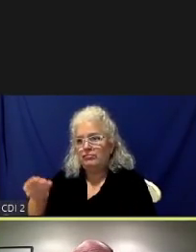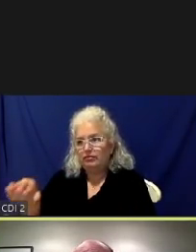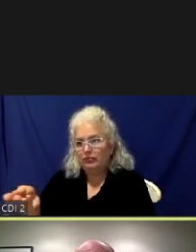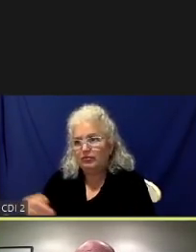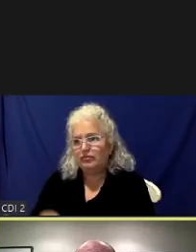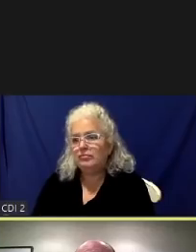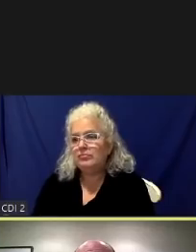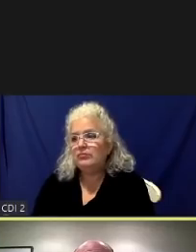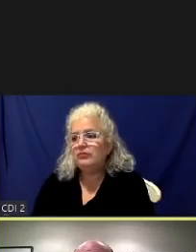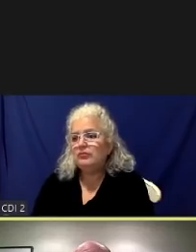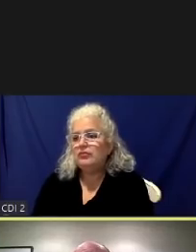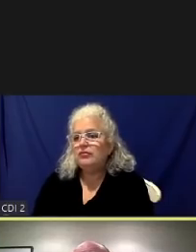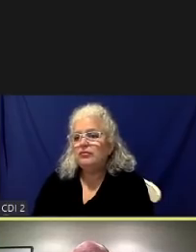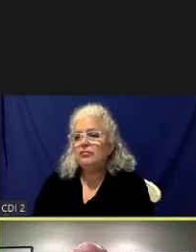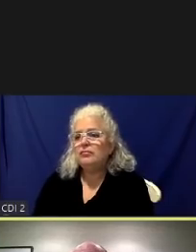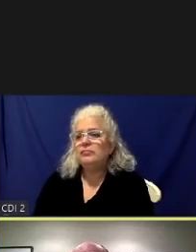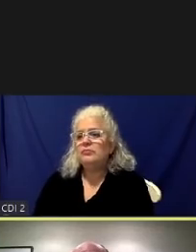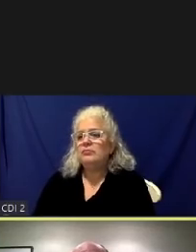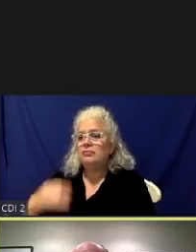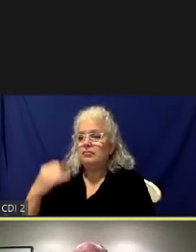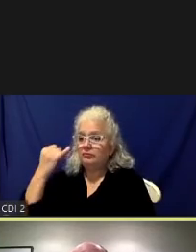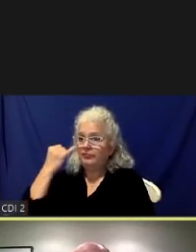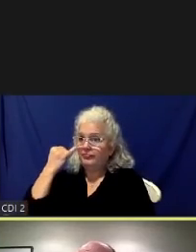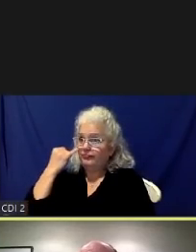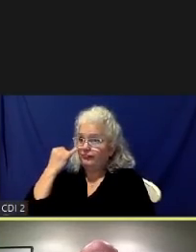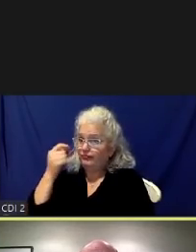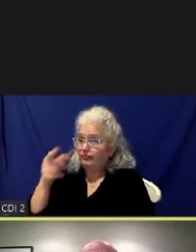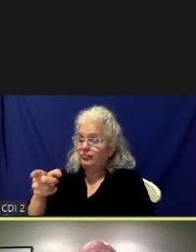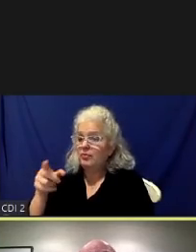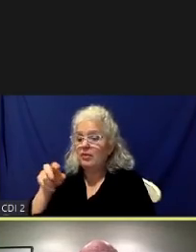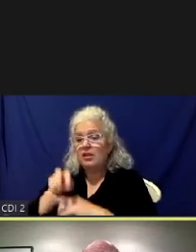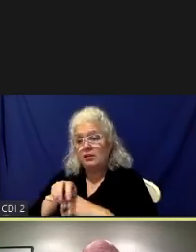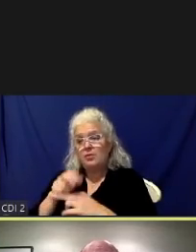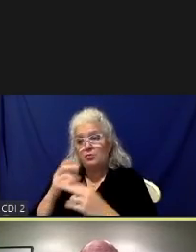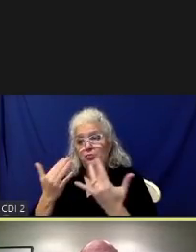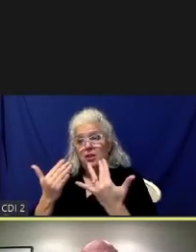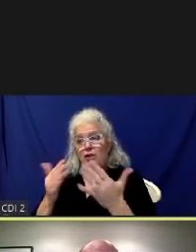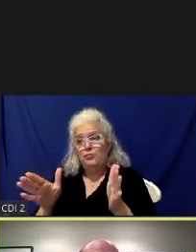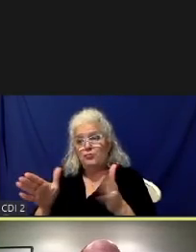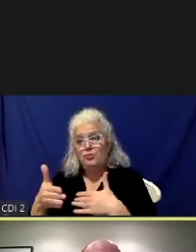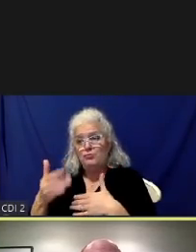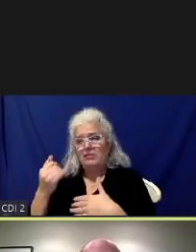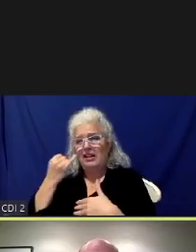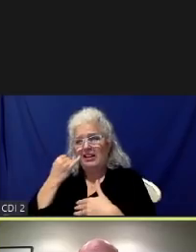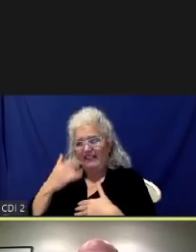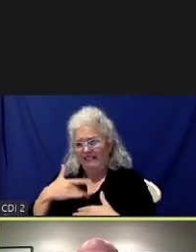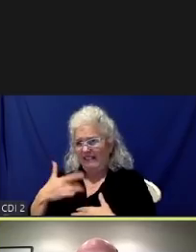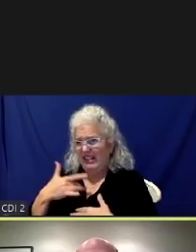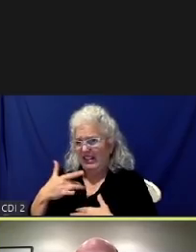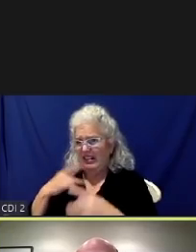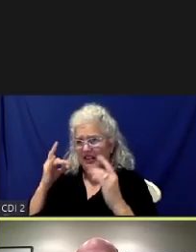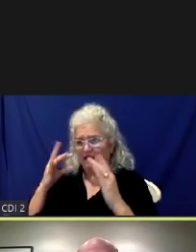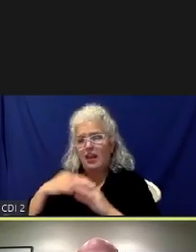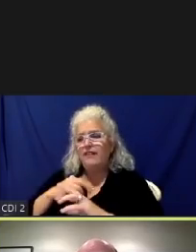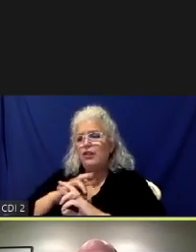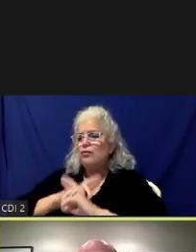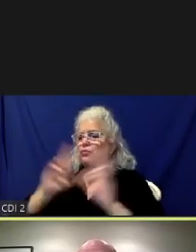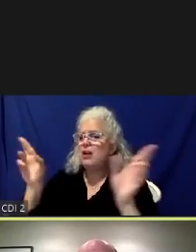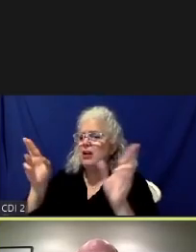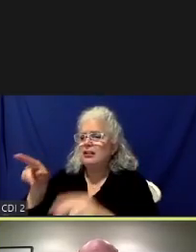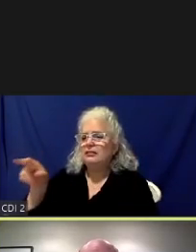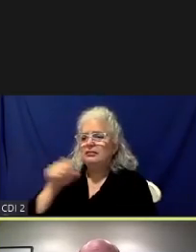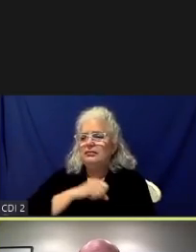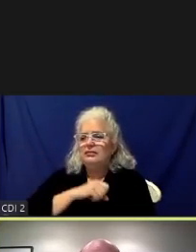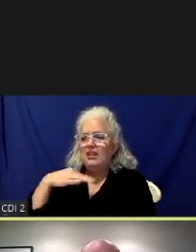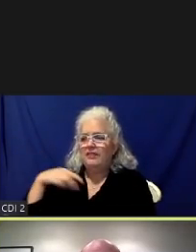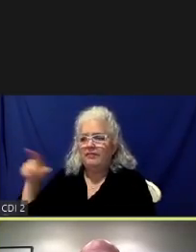of the process from how we're building out the pods to once you arrive at a pod, what your experience will be. And again, these are